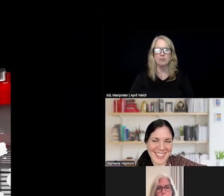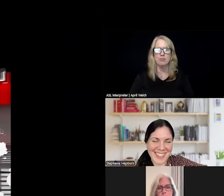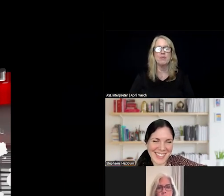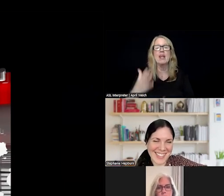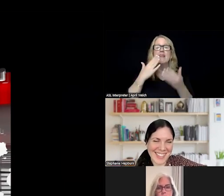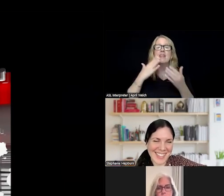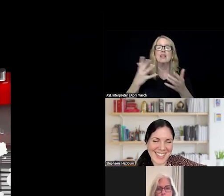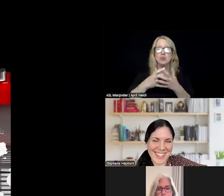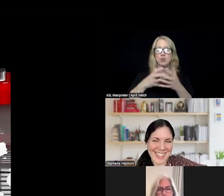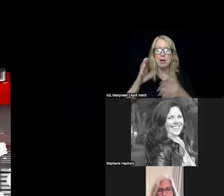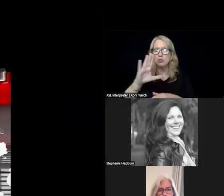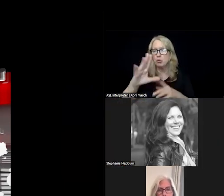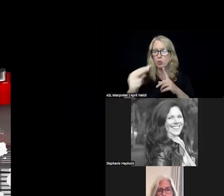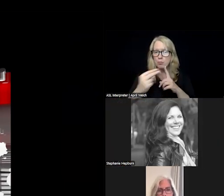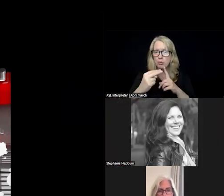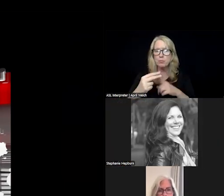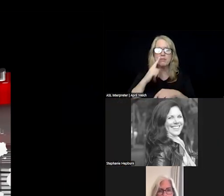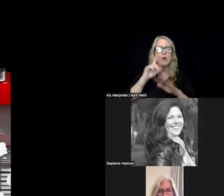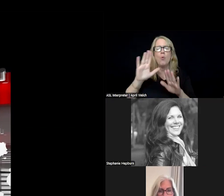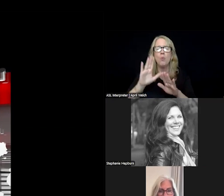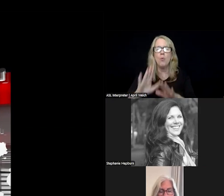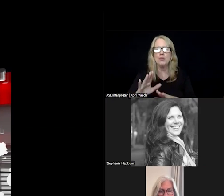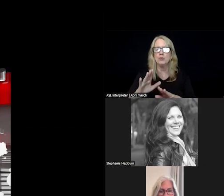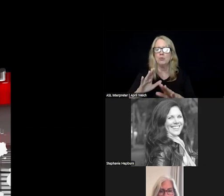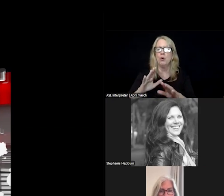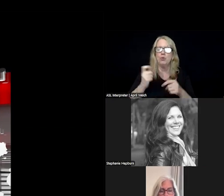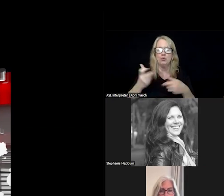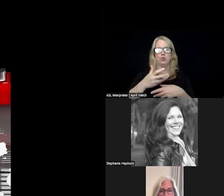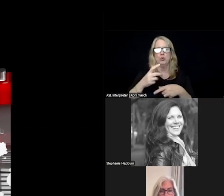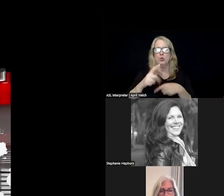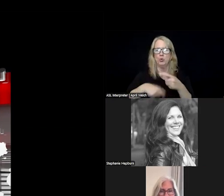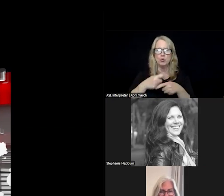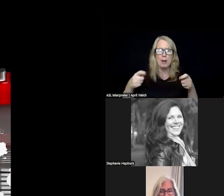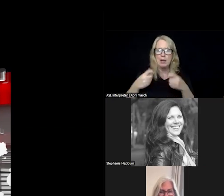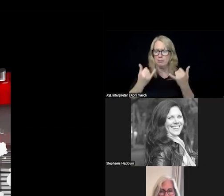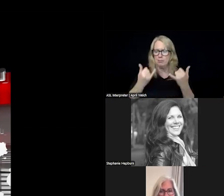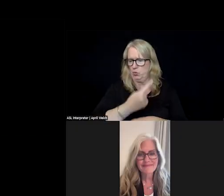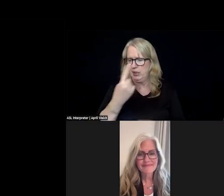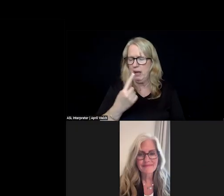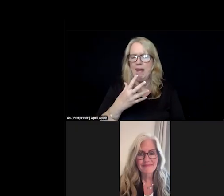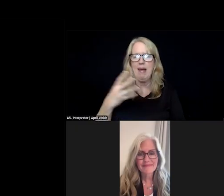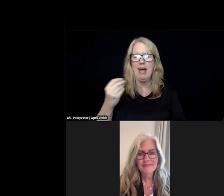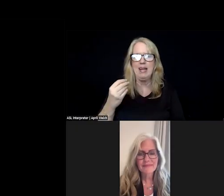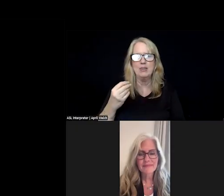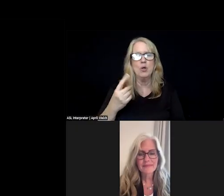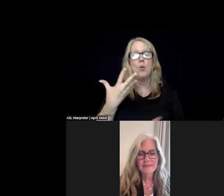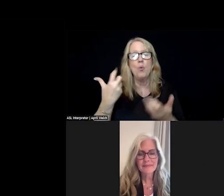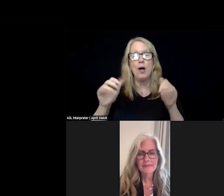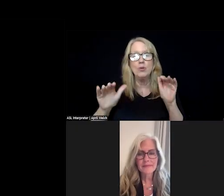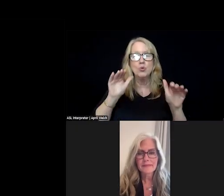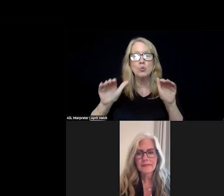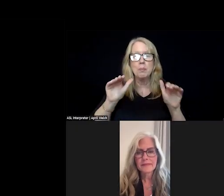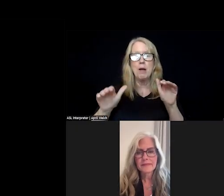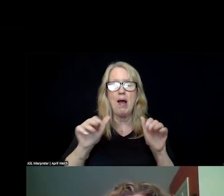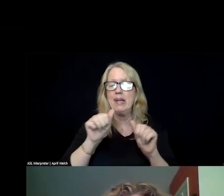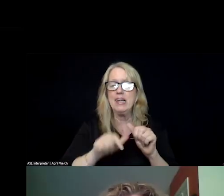you so much for your perspective. It's such a wonderful way to wrap up today. And just want to remind everybody, there